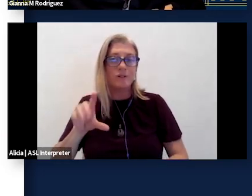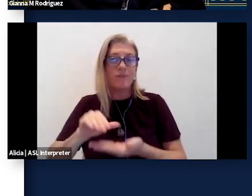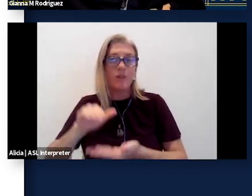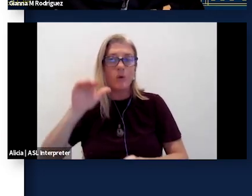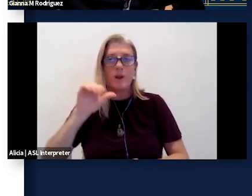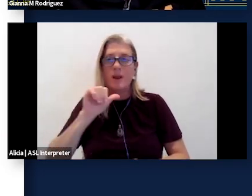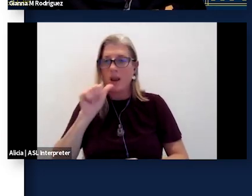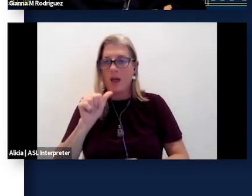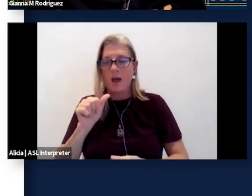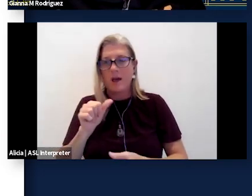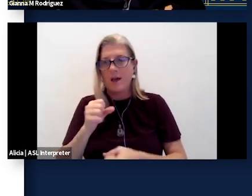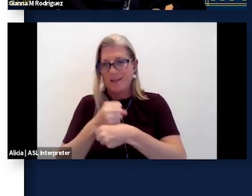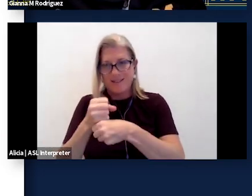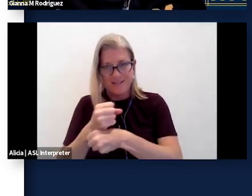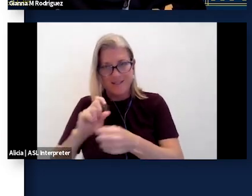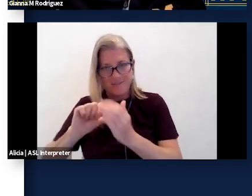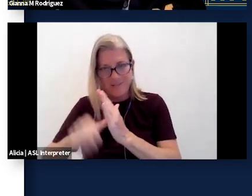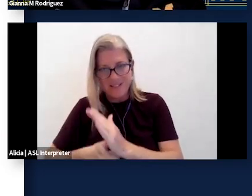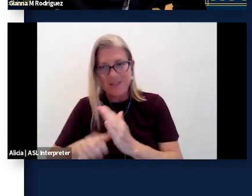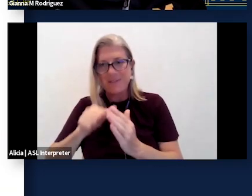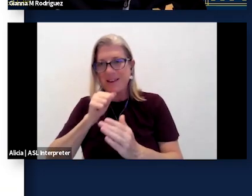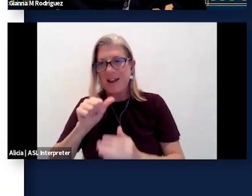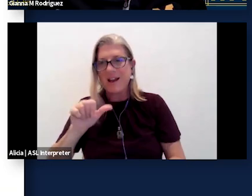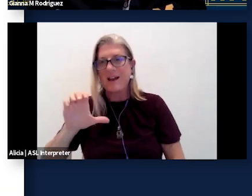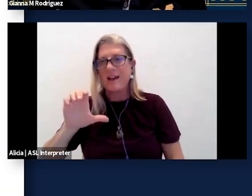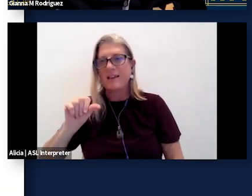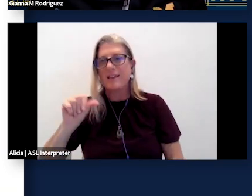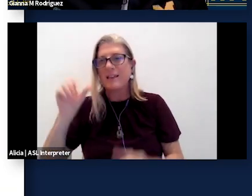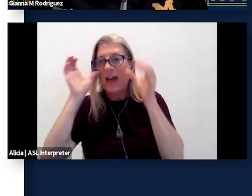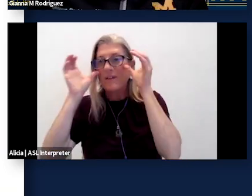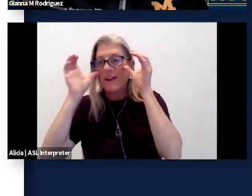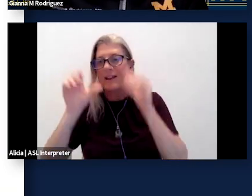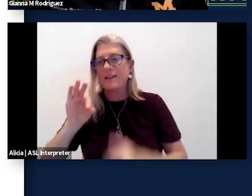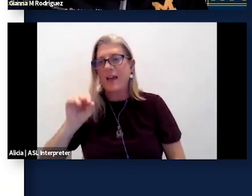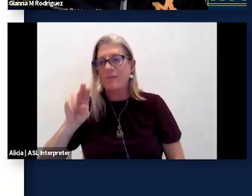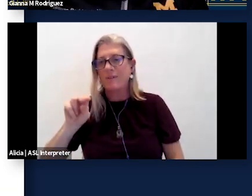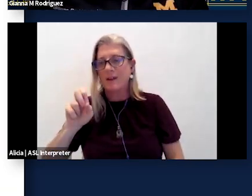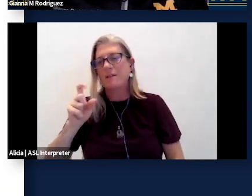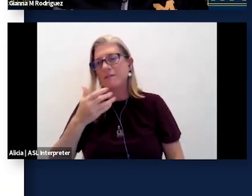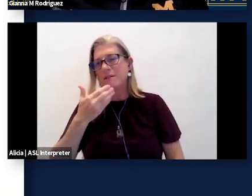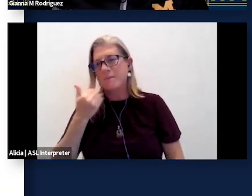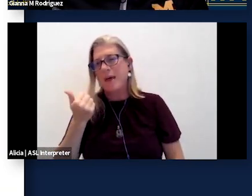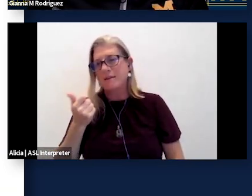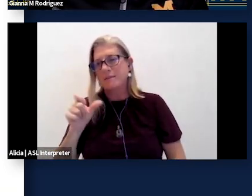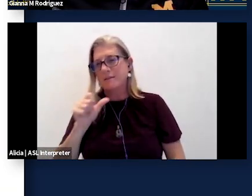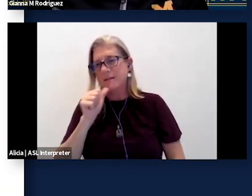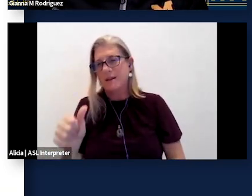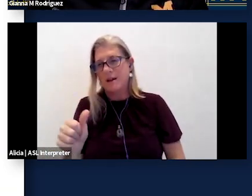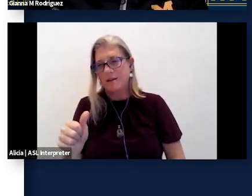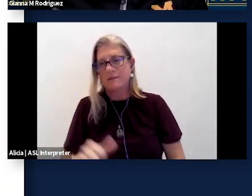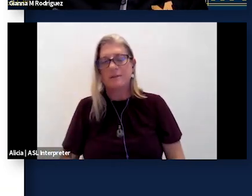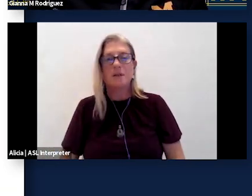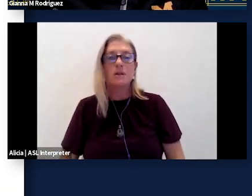non-caffeinated, emphasis on the non-caffeinated per day is best. So in terms of